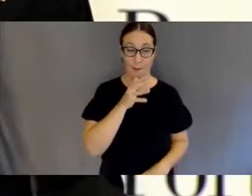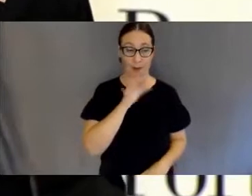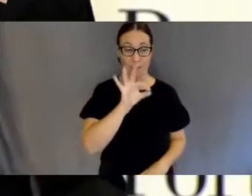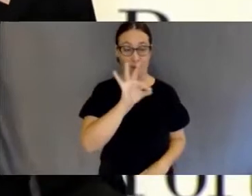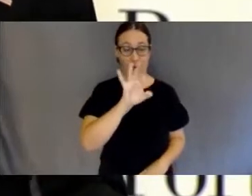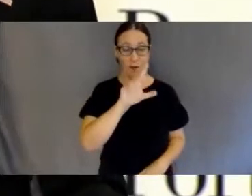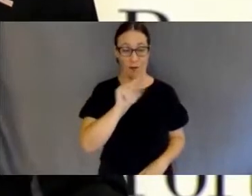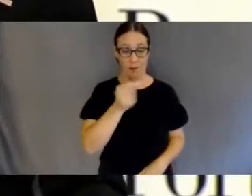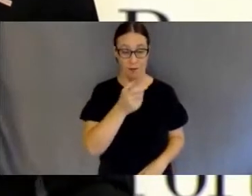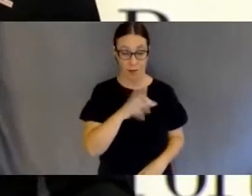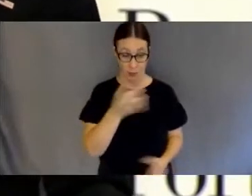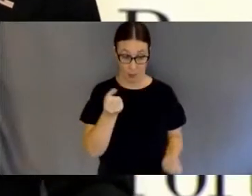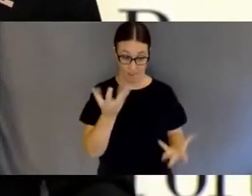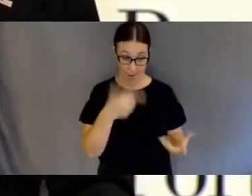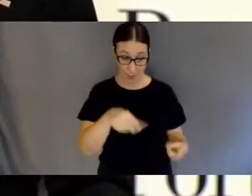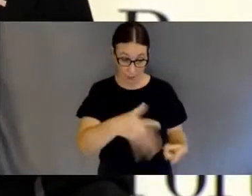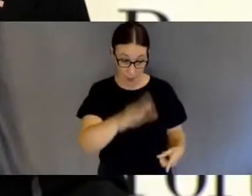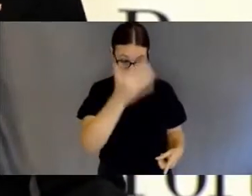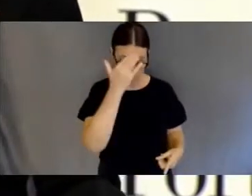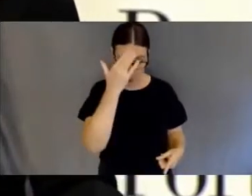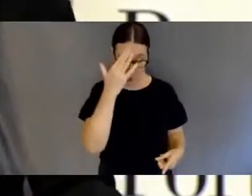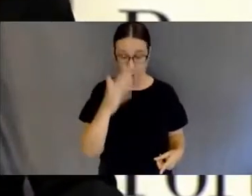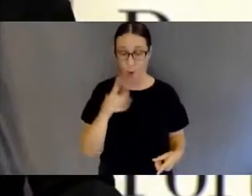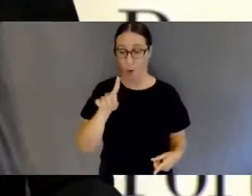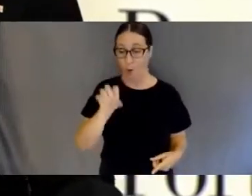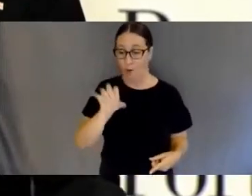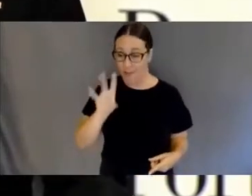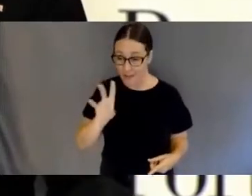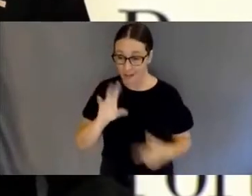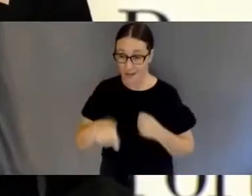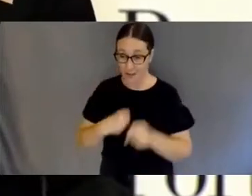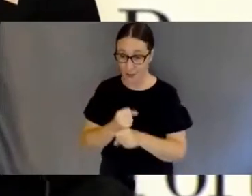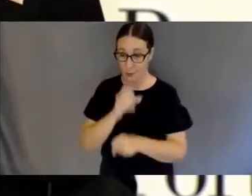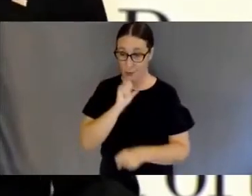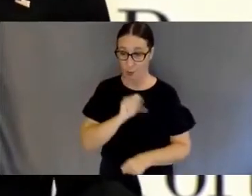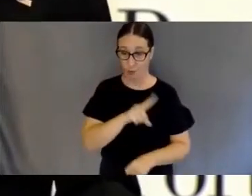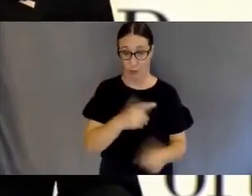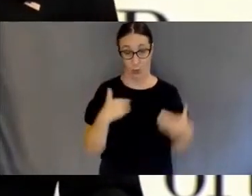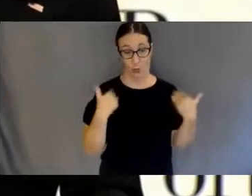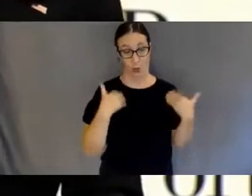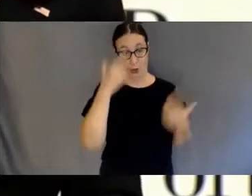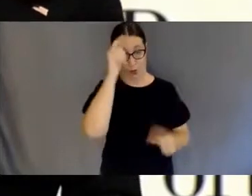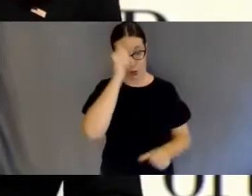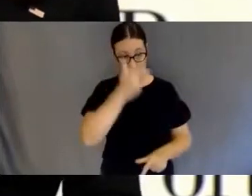is 107 years old, and her younger brother, Mr. Van